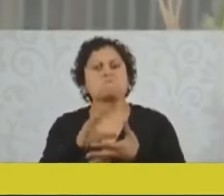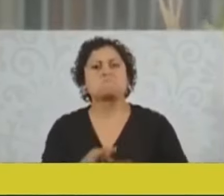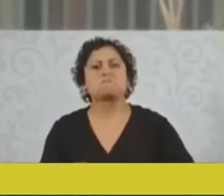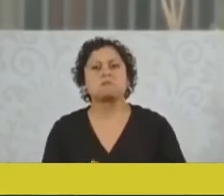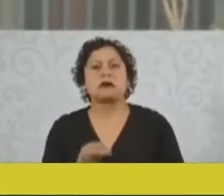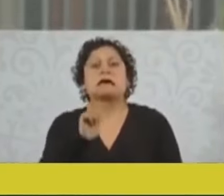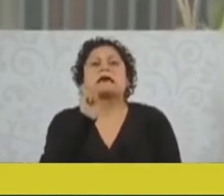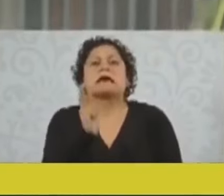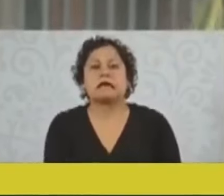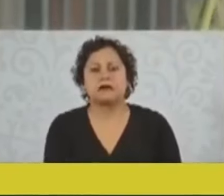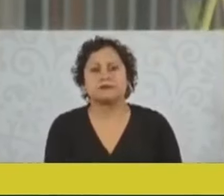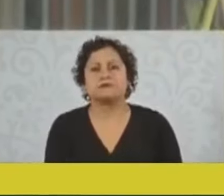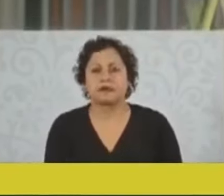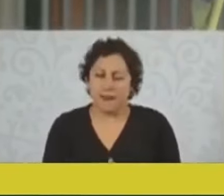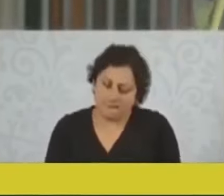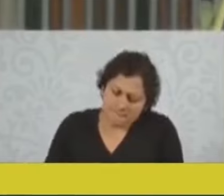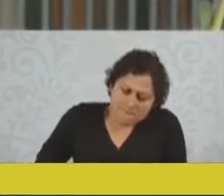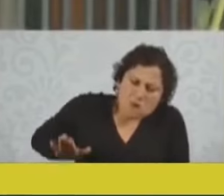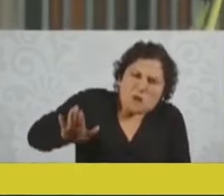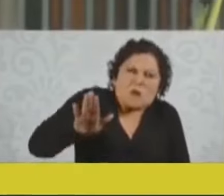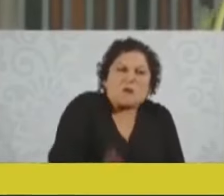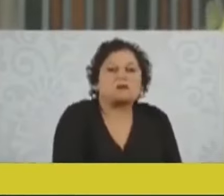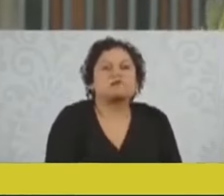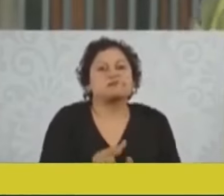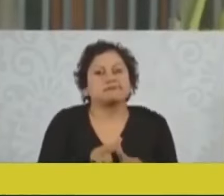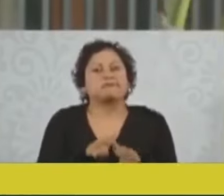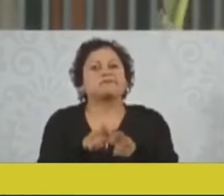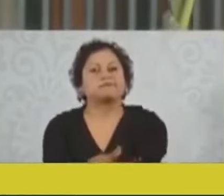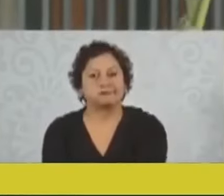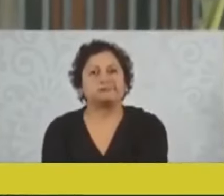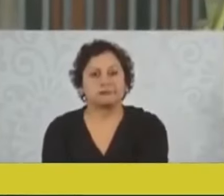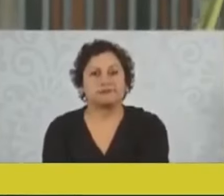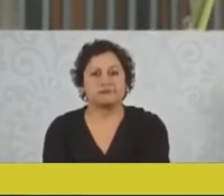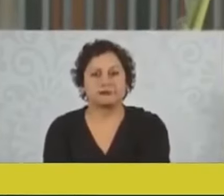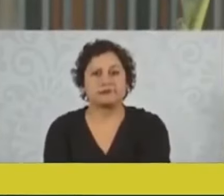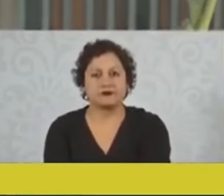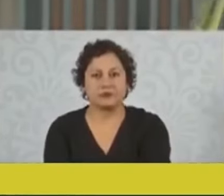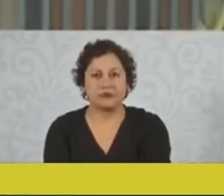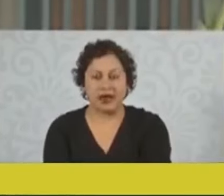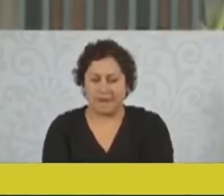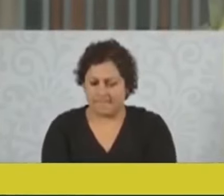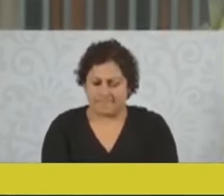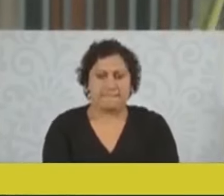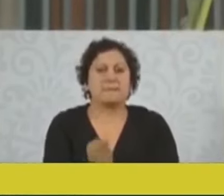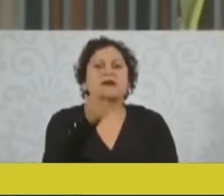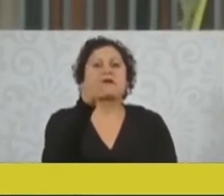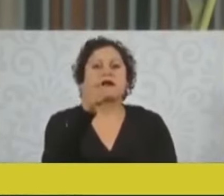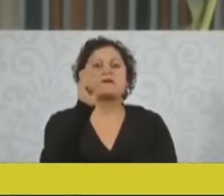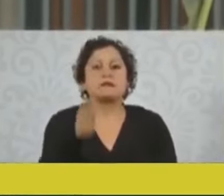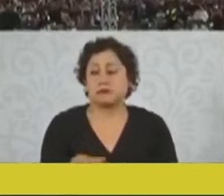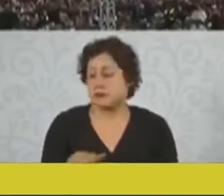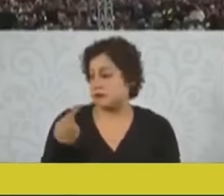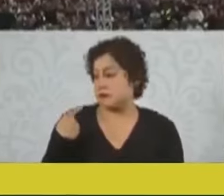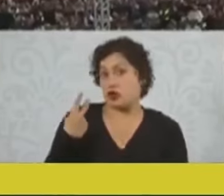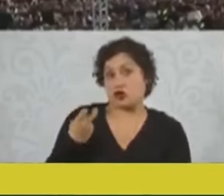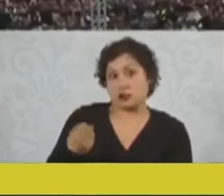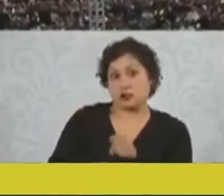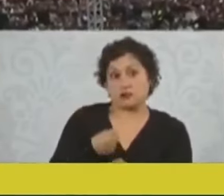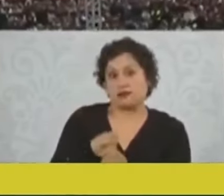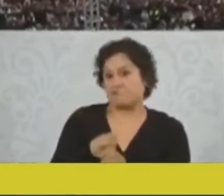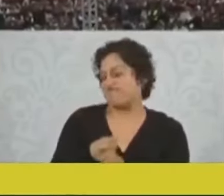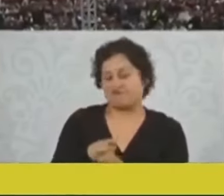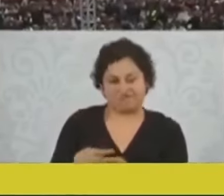one step closer for the first time, not only in 200 years,